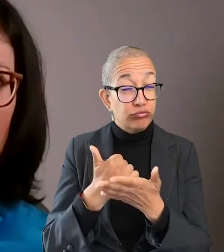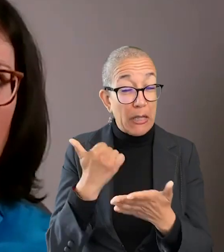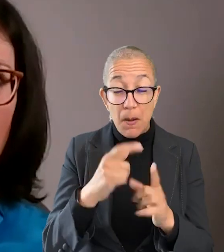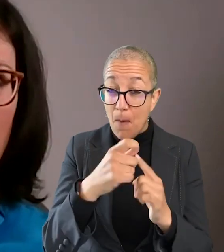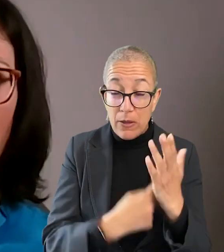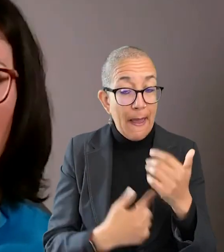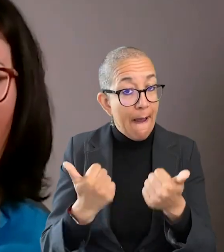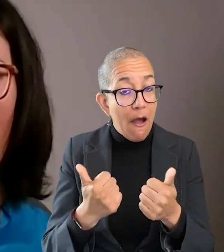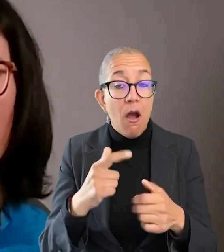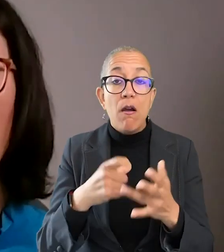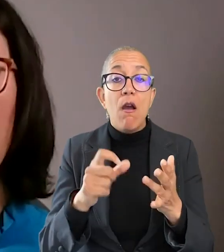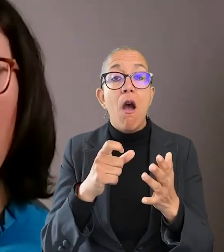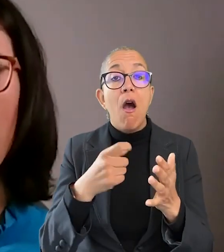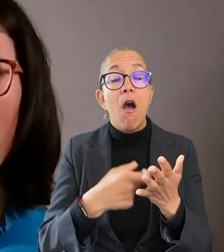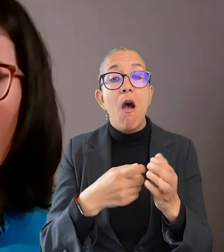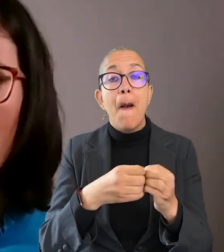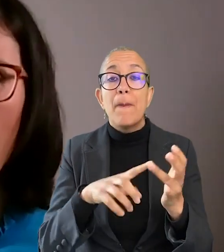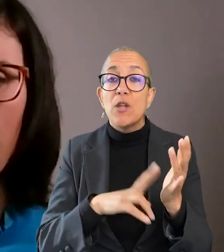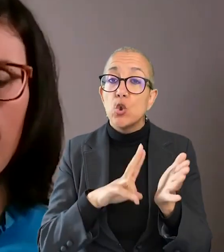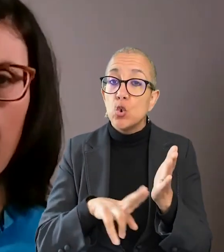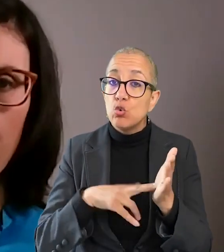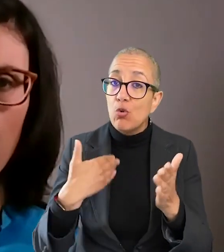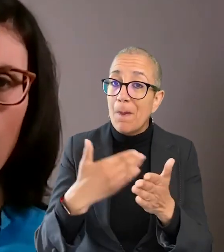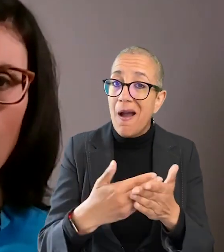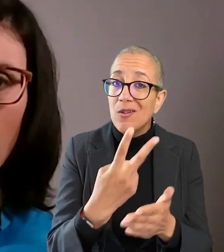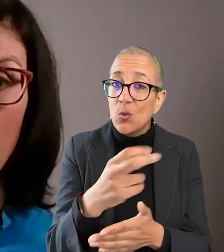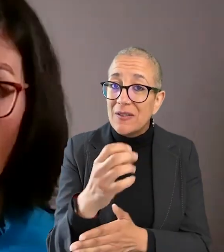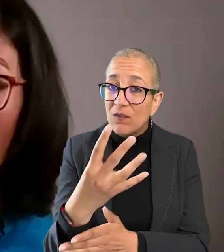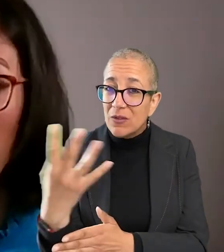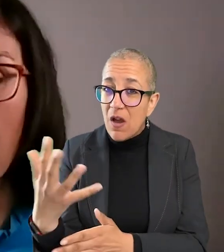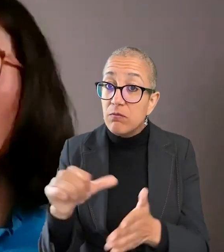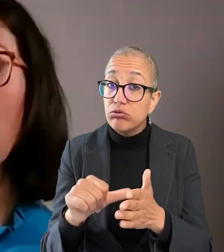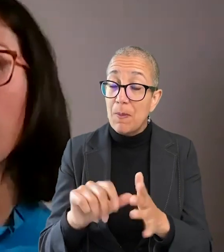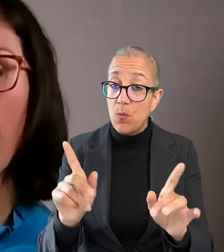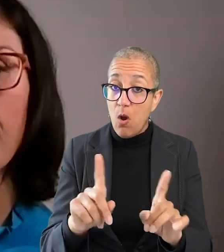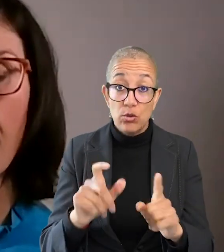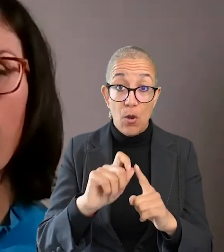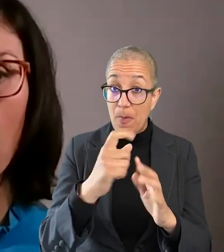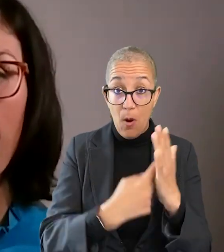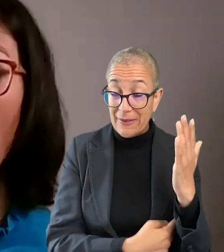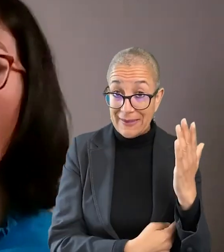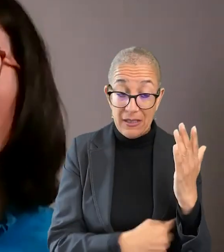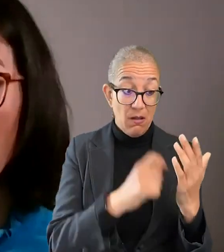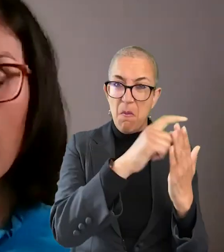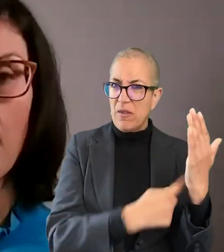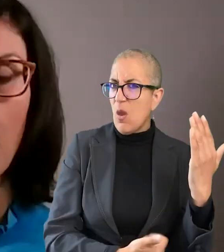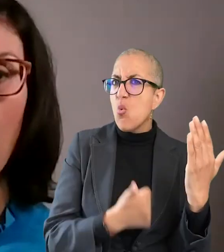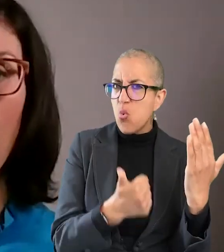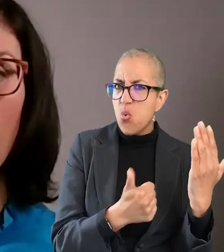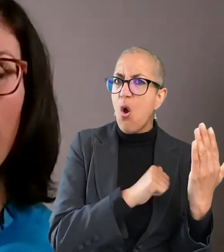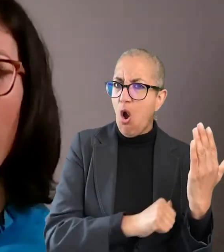carbon neutral by 2045. The problem with it in the election wasn't the policy, and it's very, very well made,